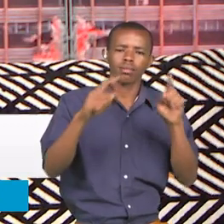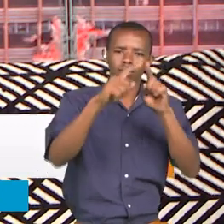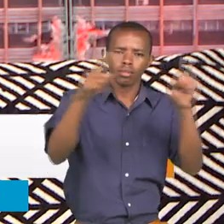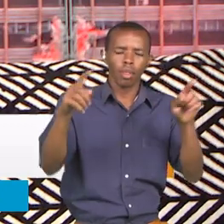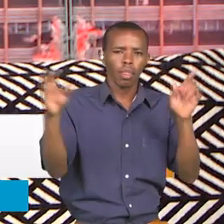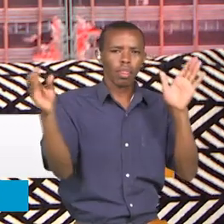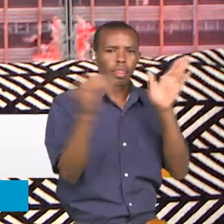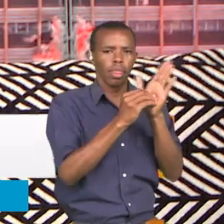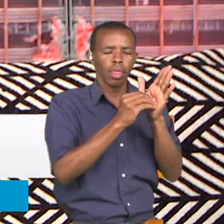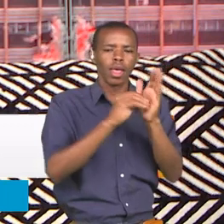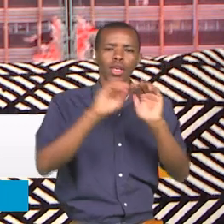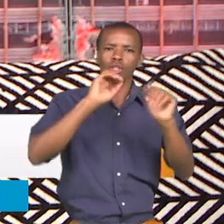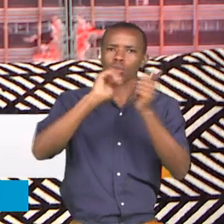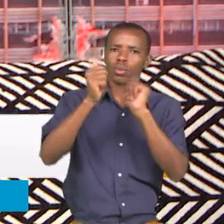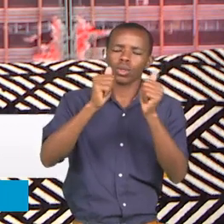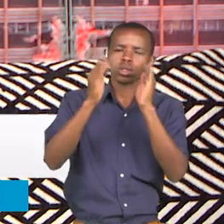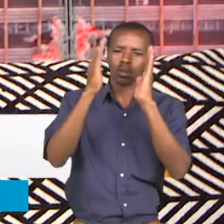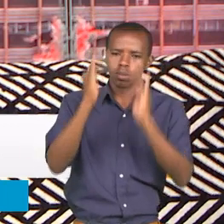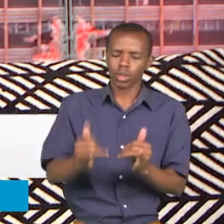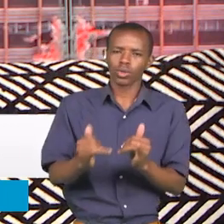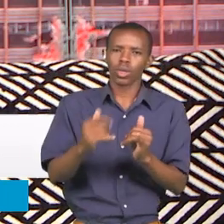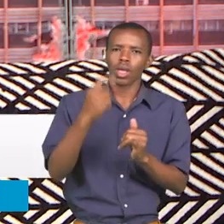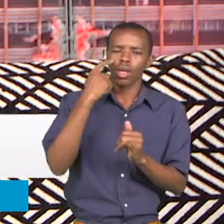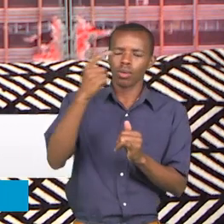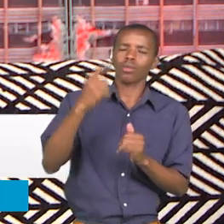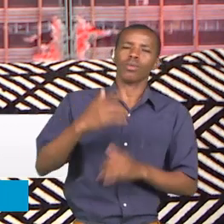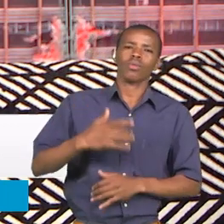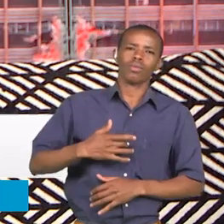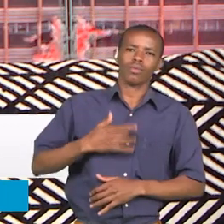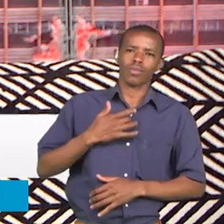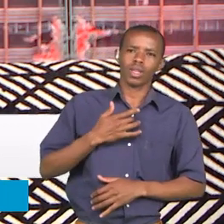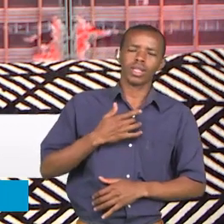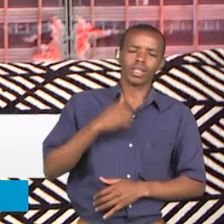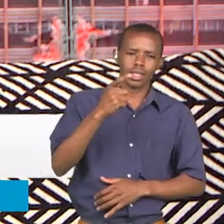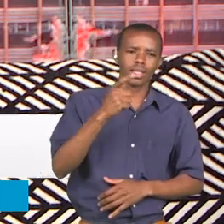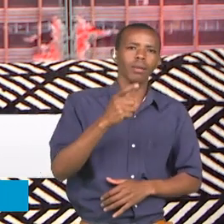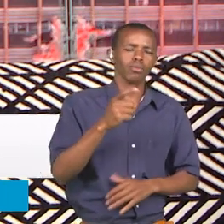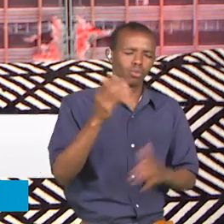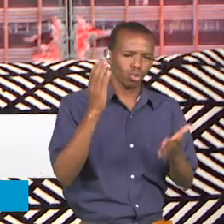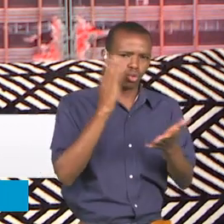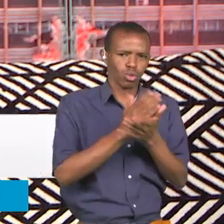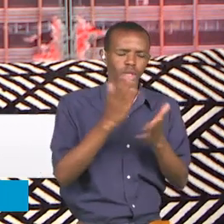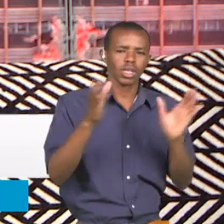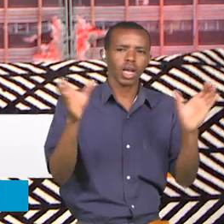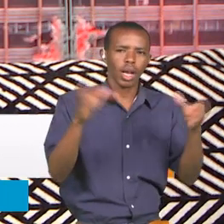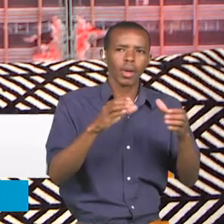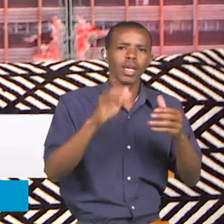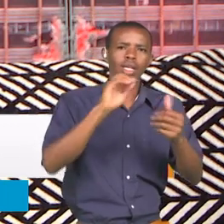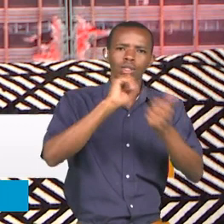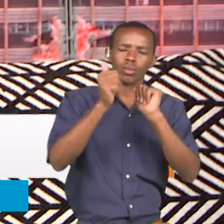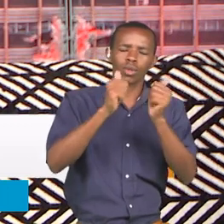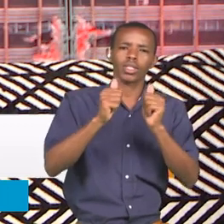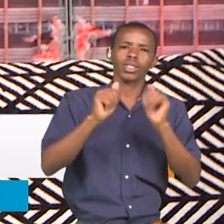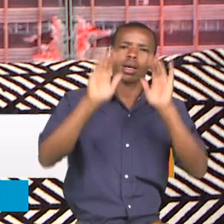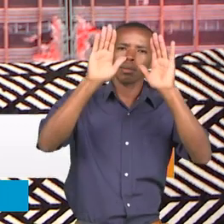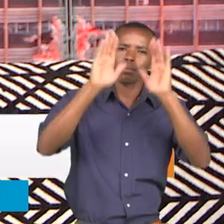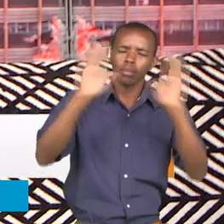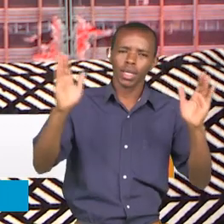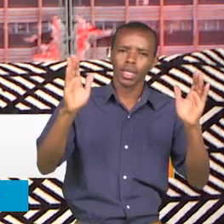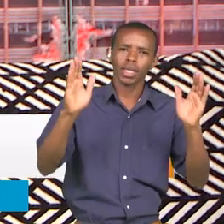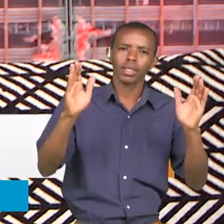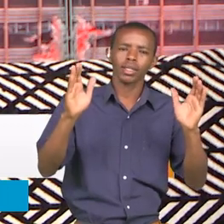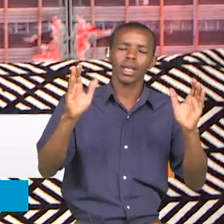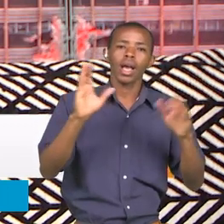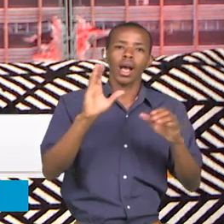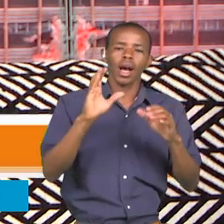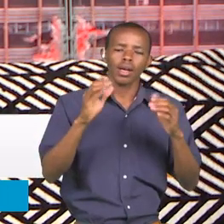or an athlete that you like, then you feel a natural affinity to this brand. It's true that. So that is why the sports is very, very big in terms of character